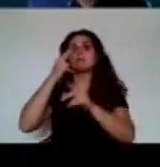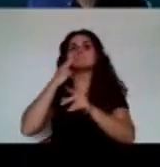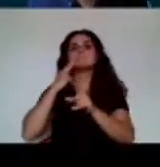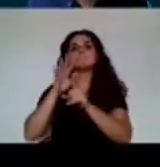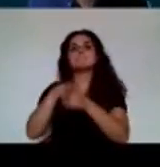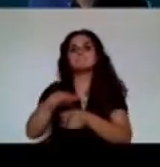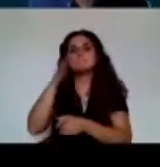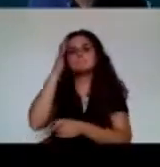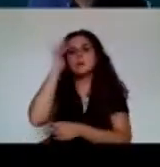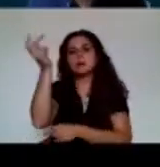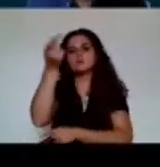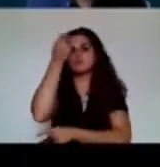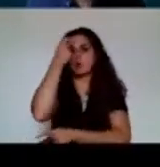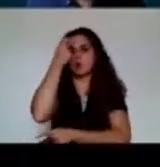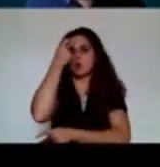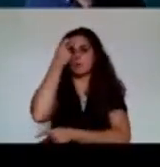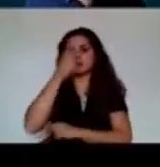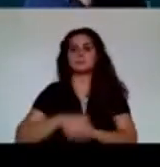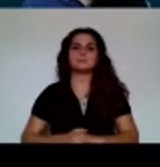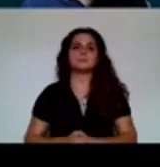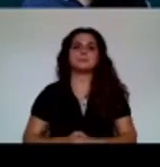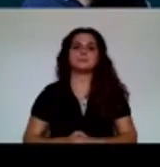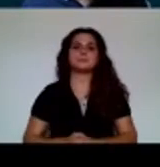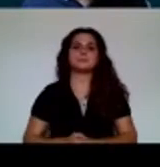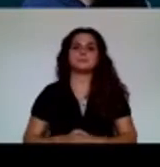or views.